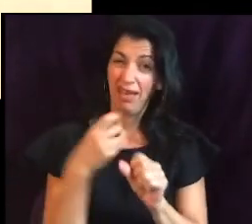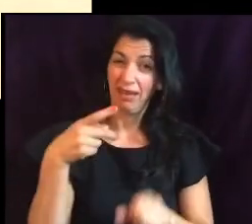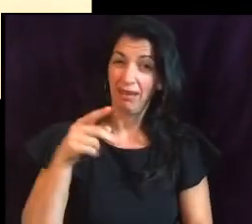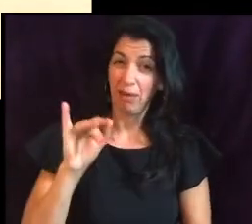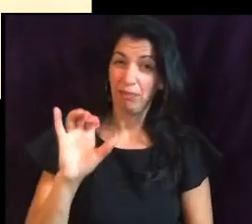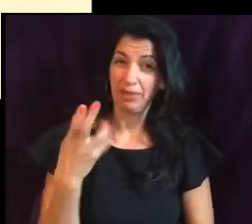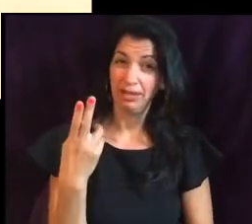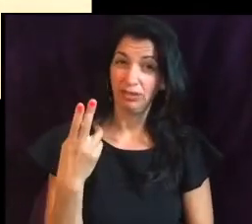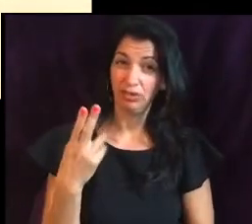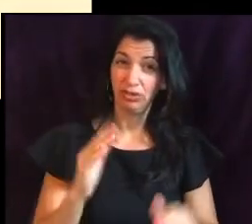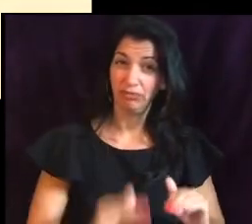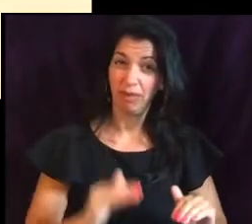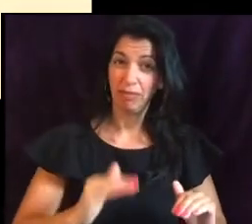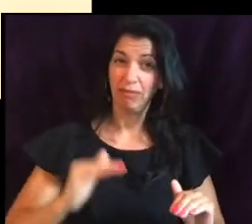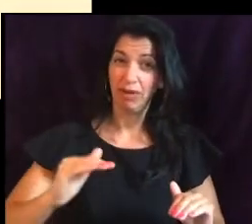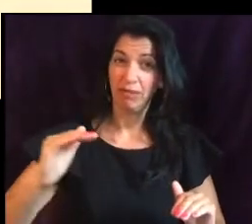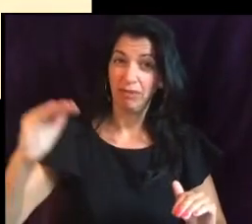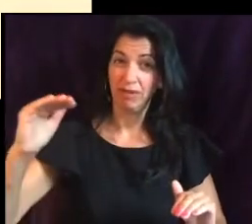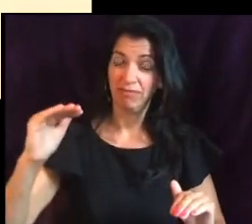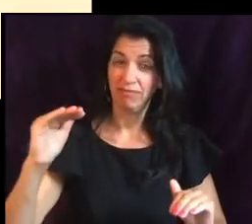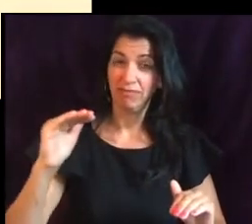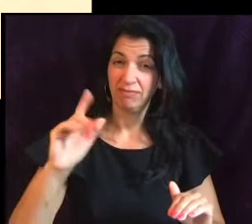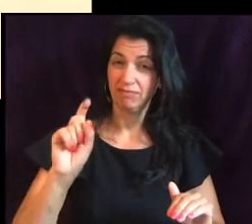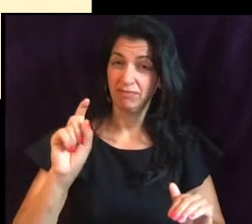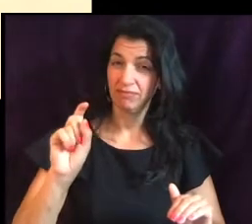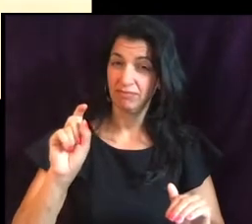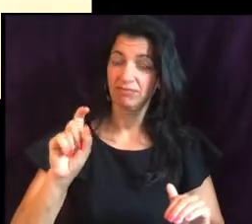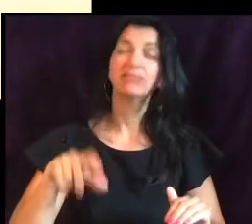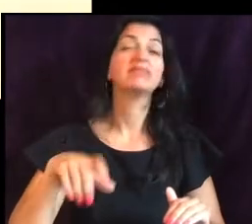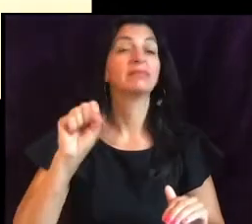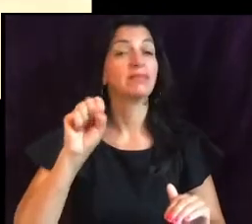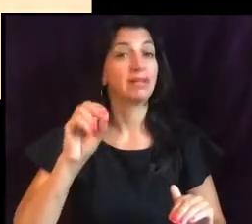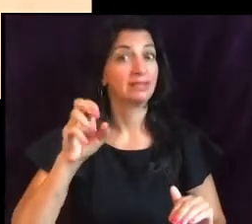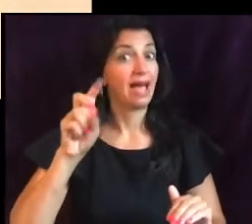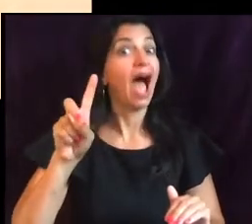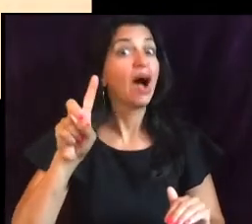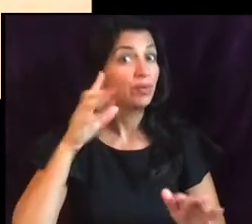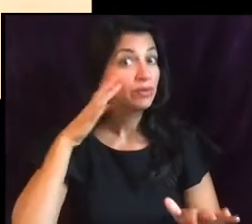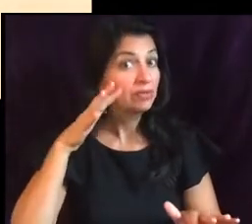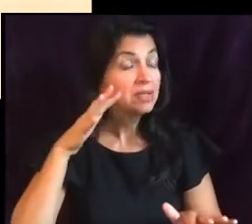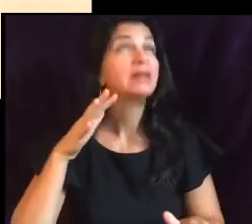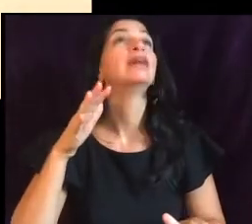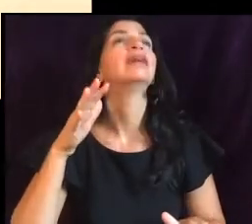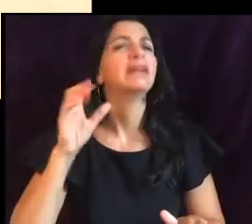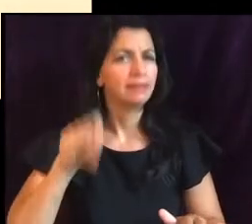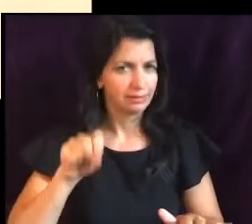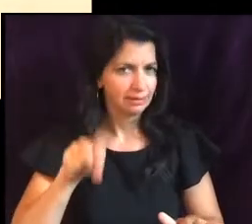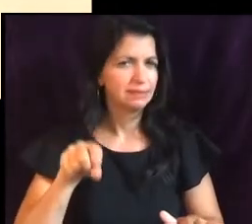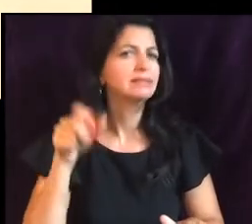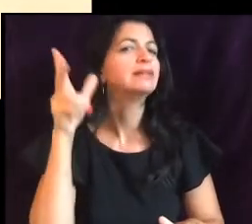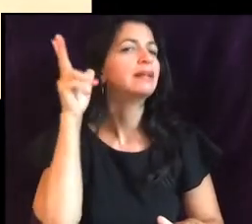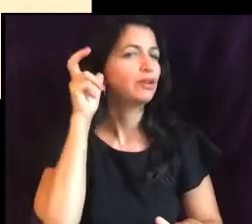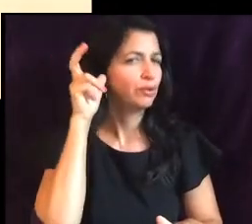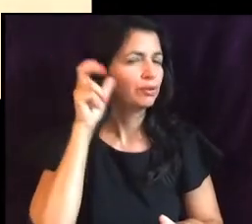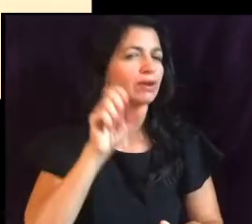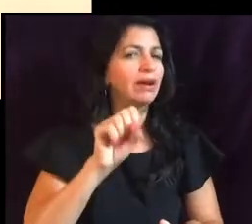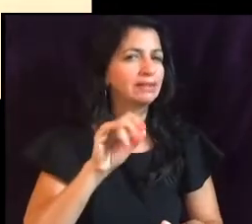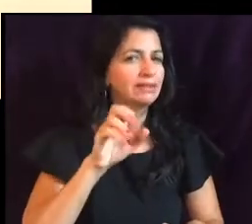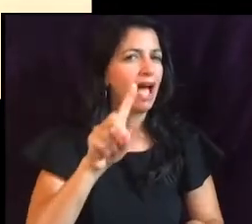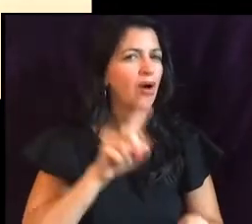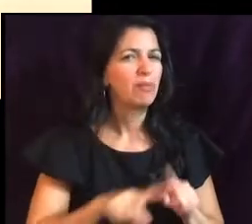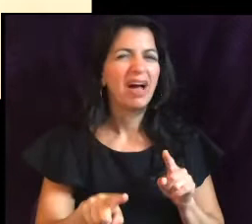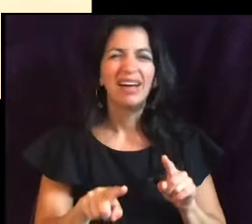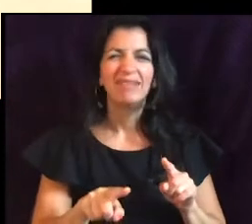Did it make a pitch? Did it make a sound? It made a sound. The